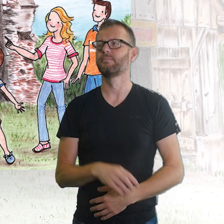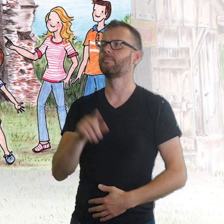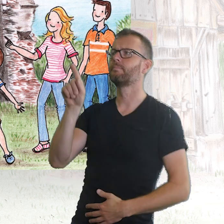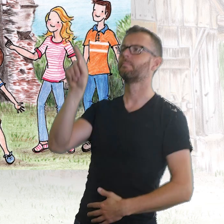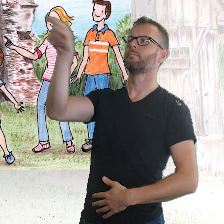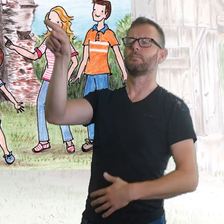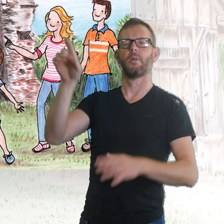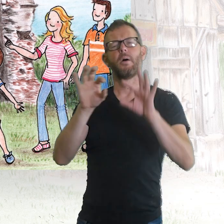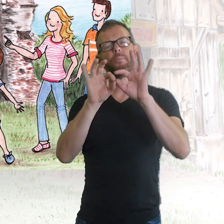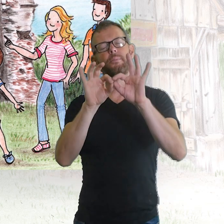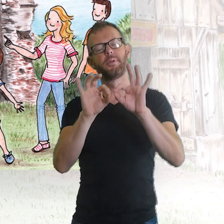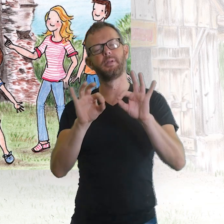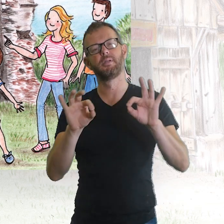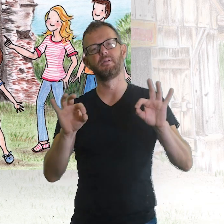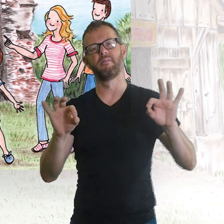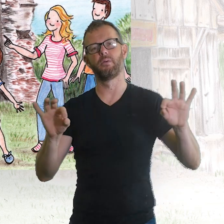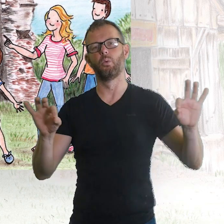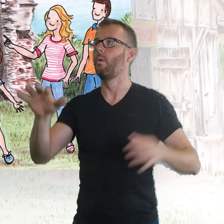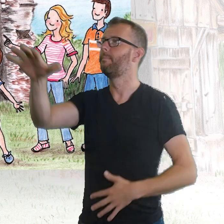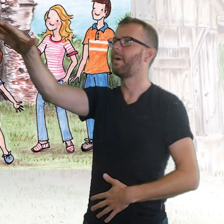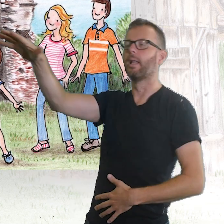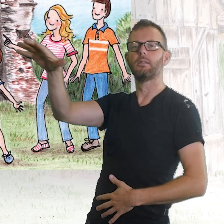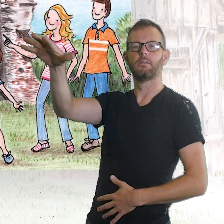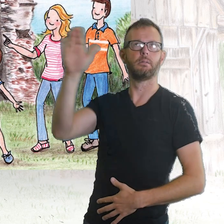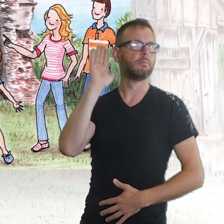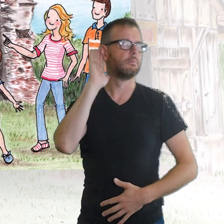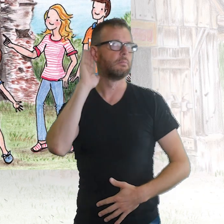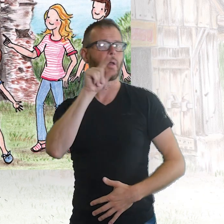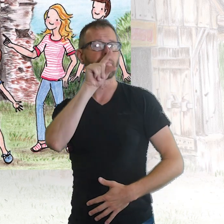It is a peaceful place with the sound of birds singing.